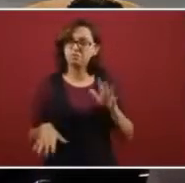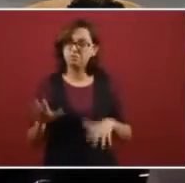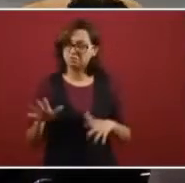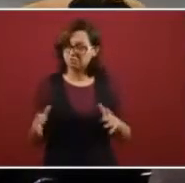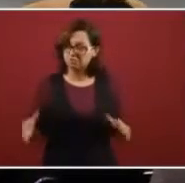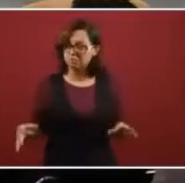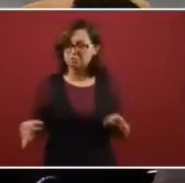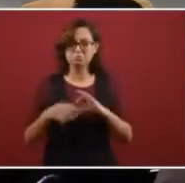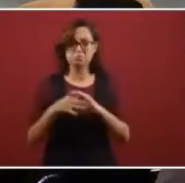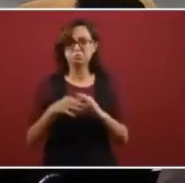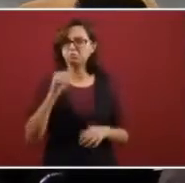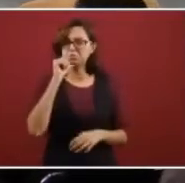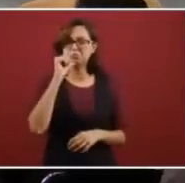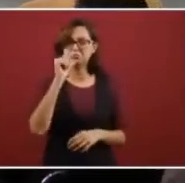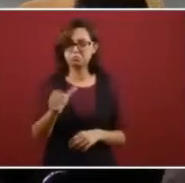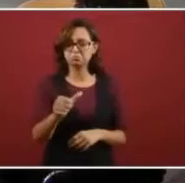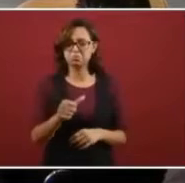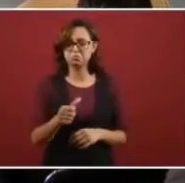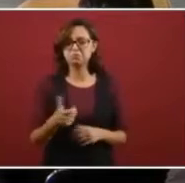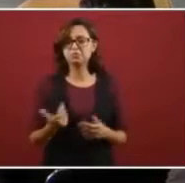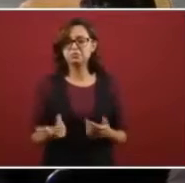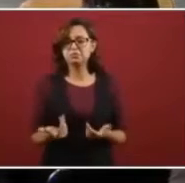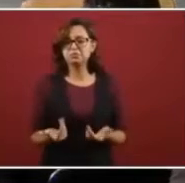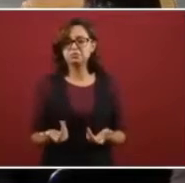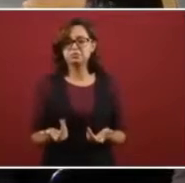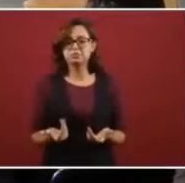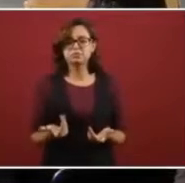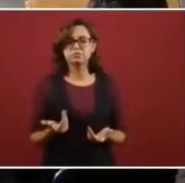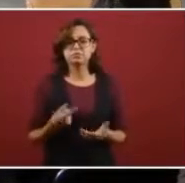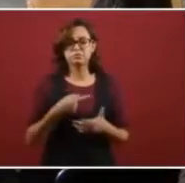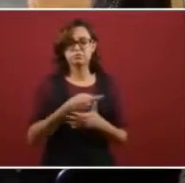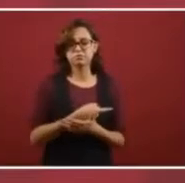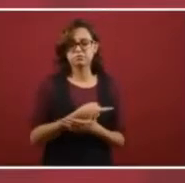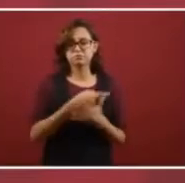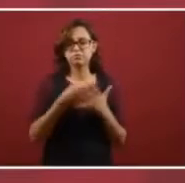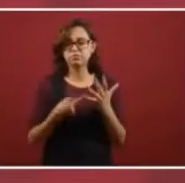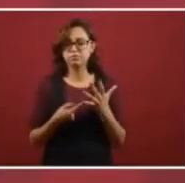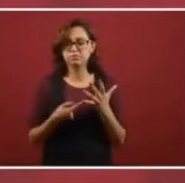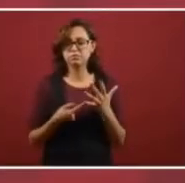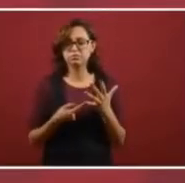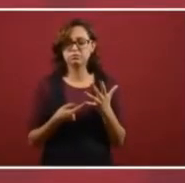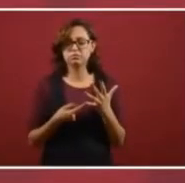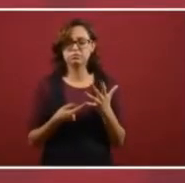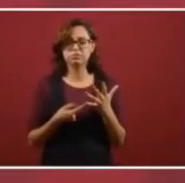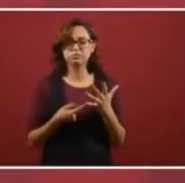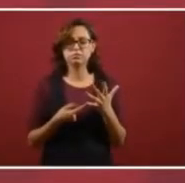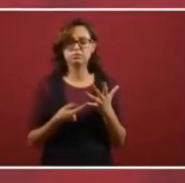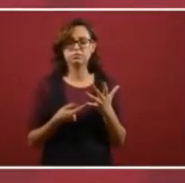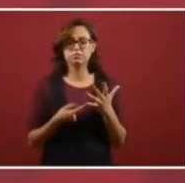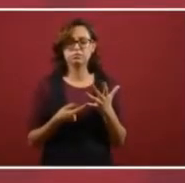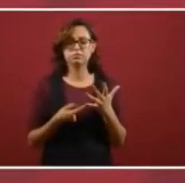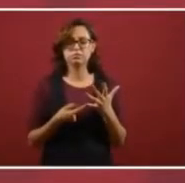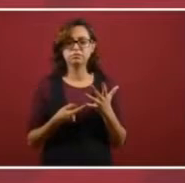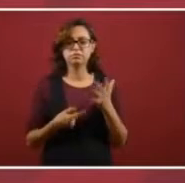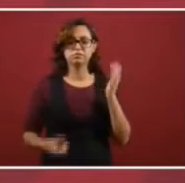Not necessarily does it imply development. So therefore, there